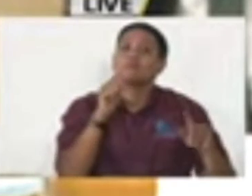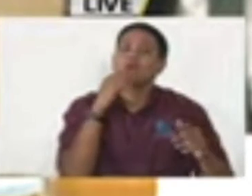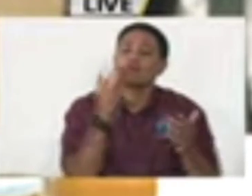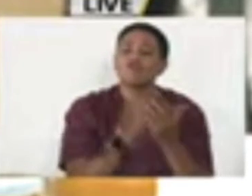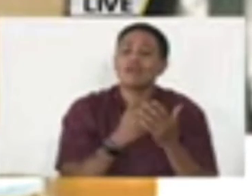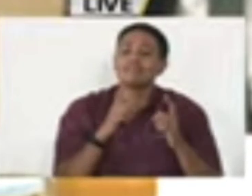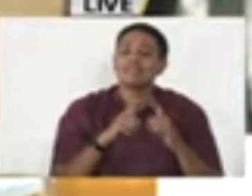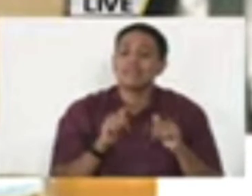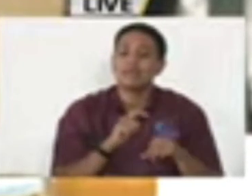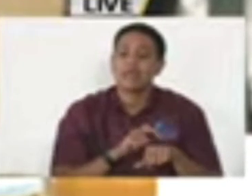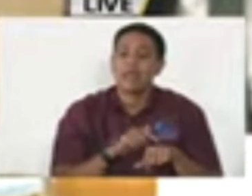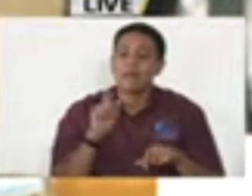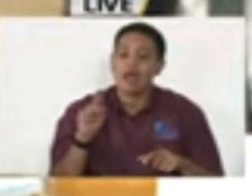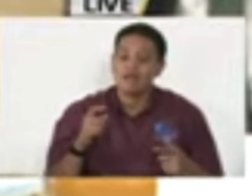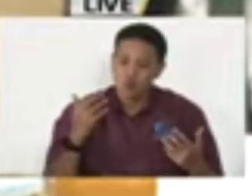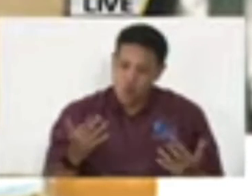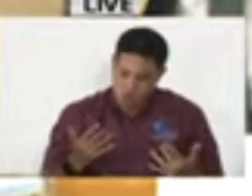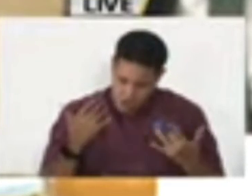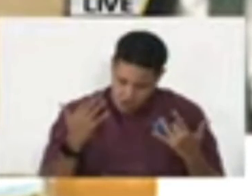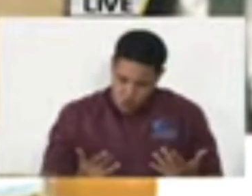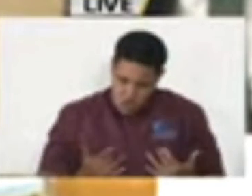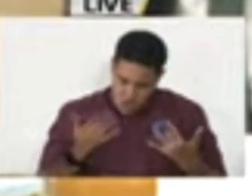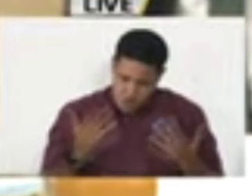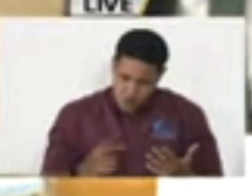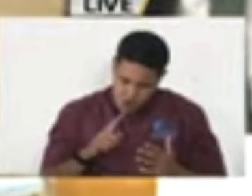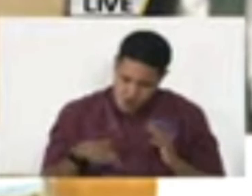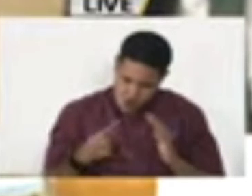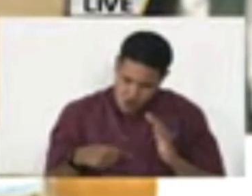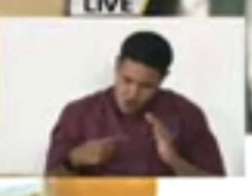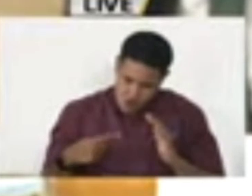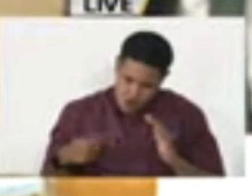time and have hours to wait.